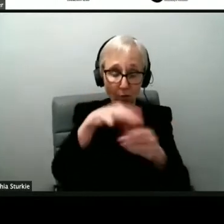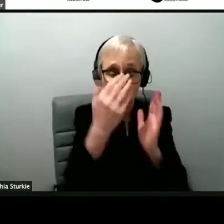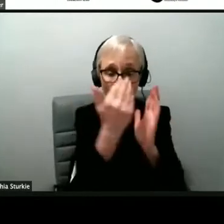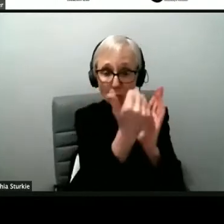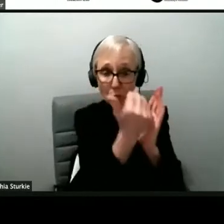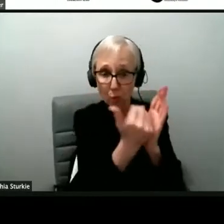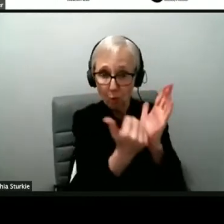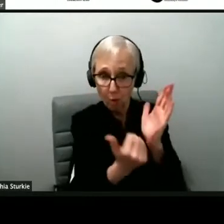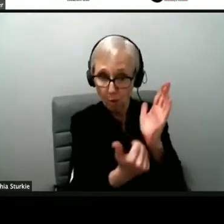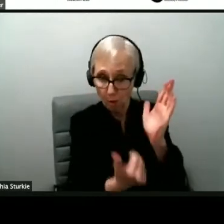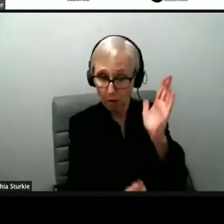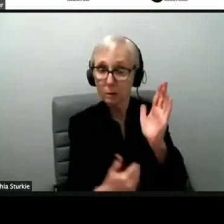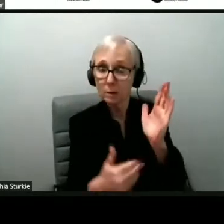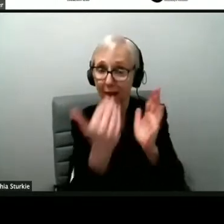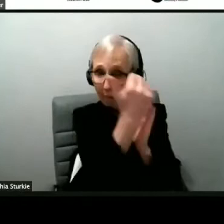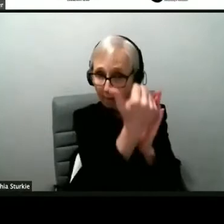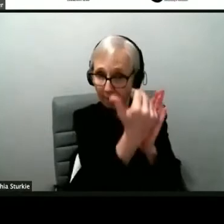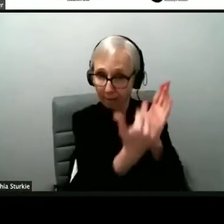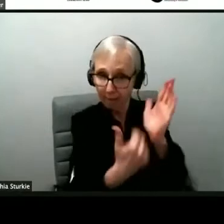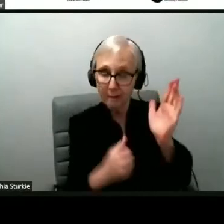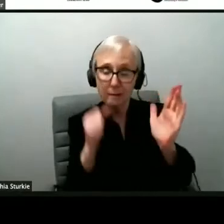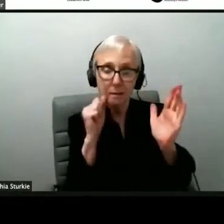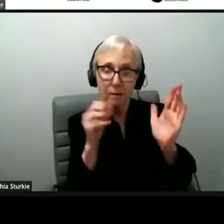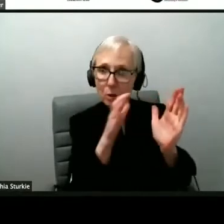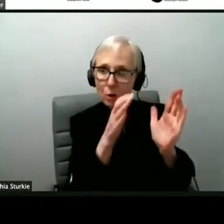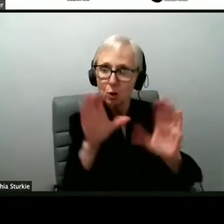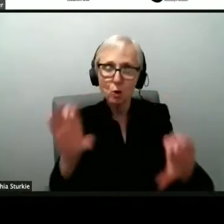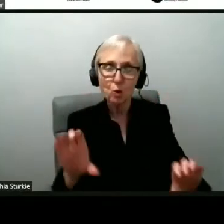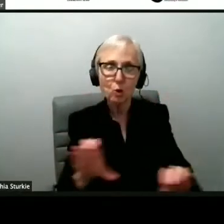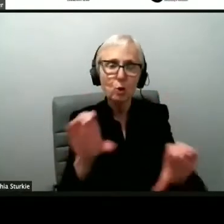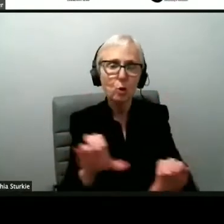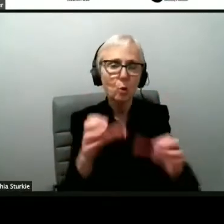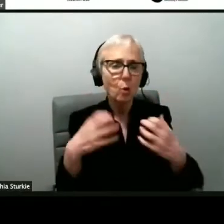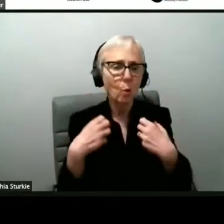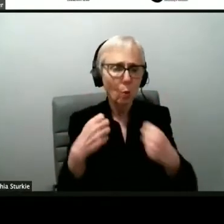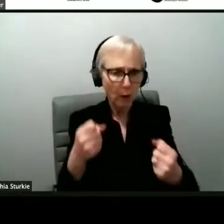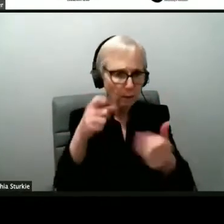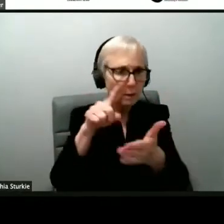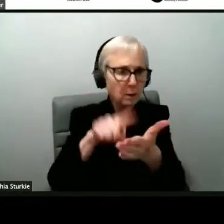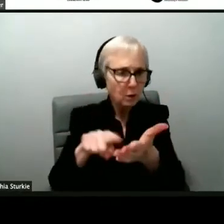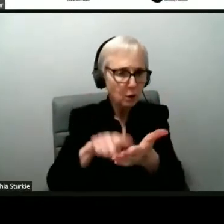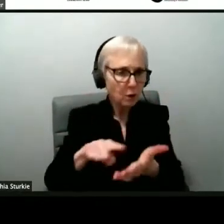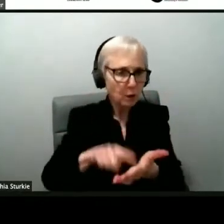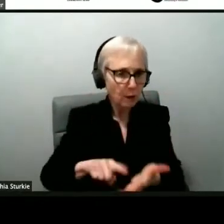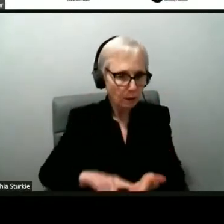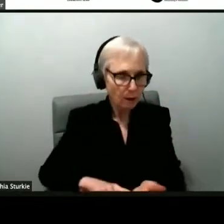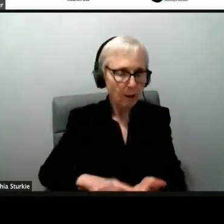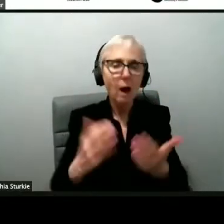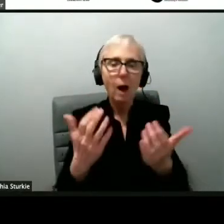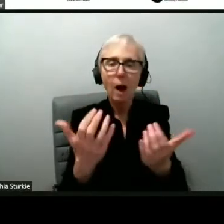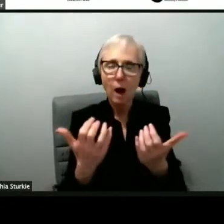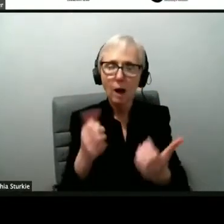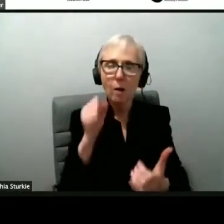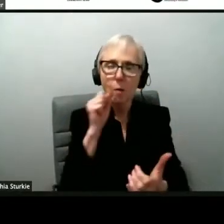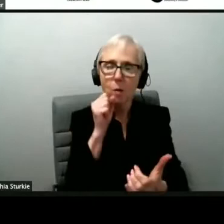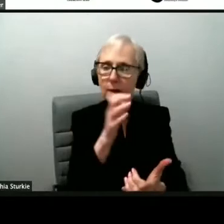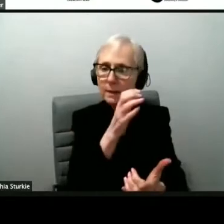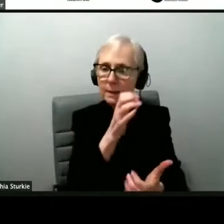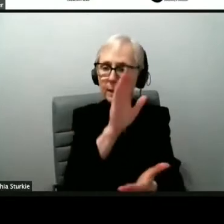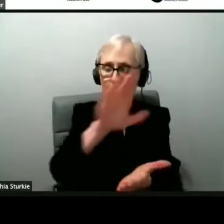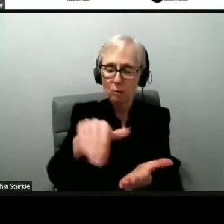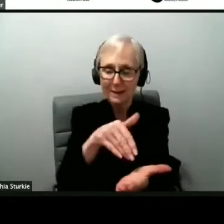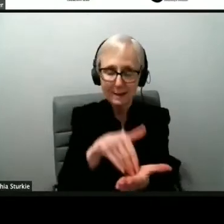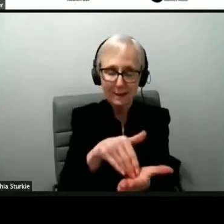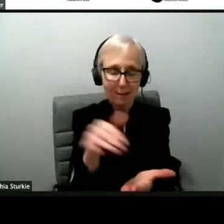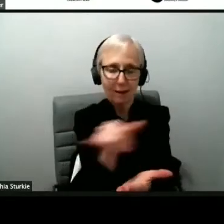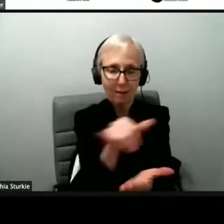my seniors so I can do wellness checks on there. Here's the thing about it is, I want a senior center just like the one they have in District 10